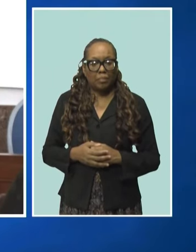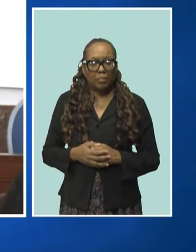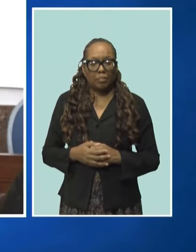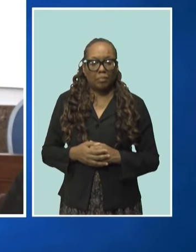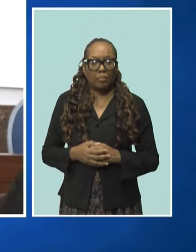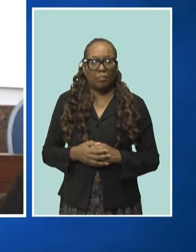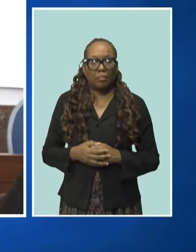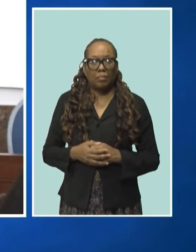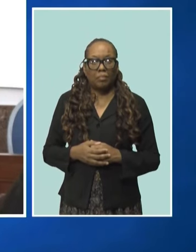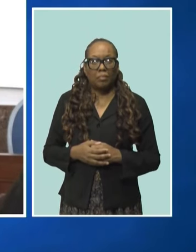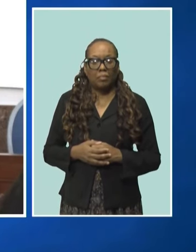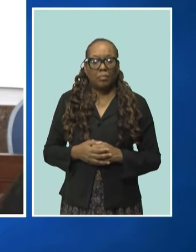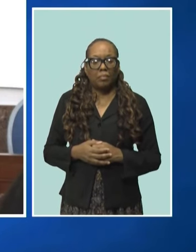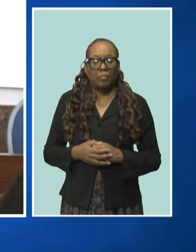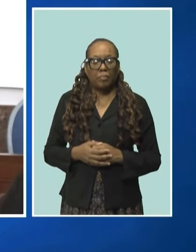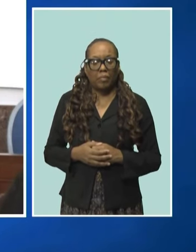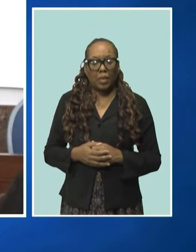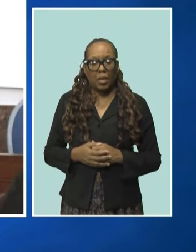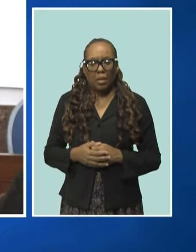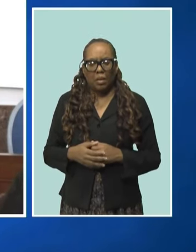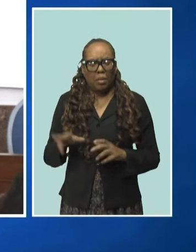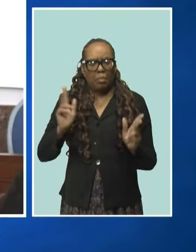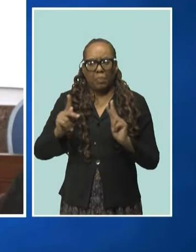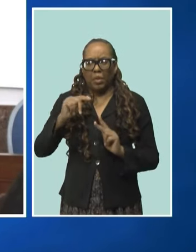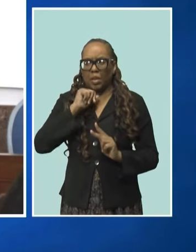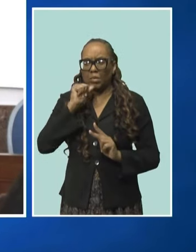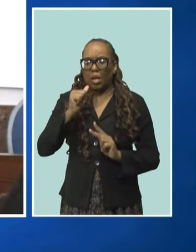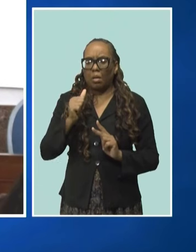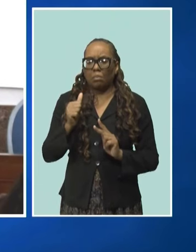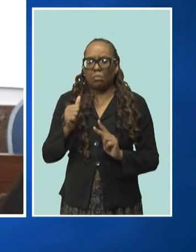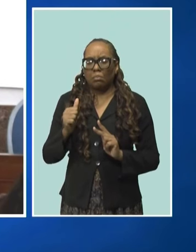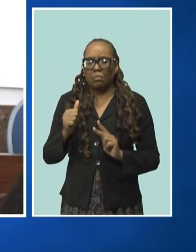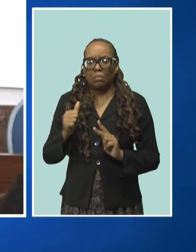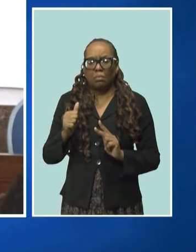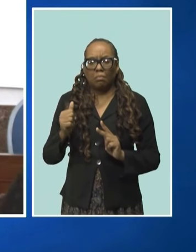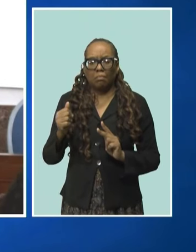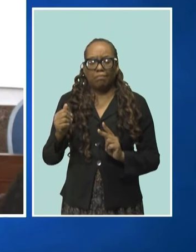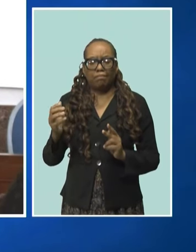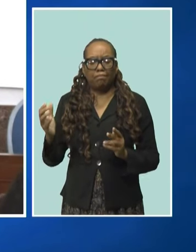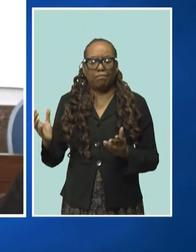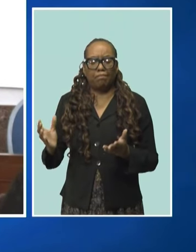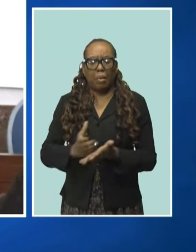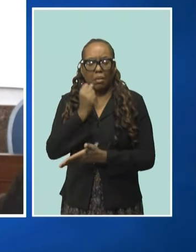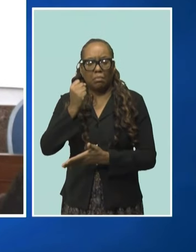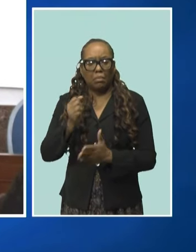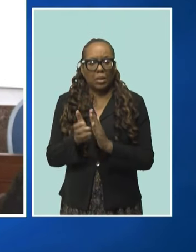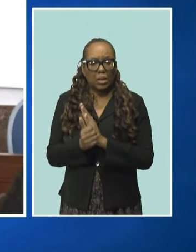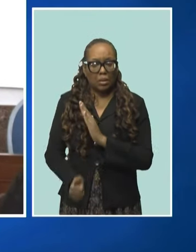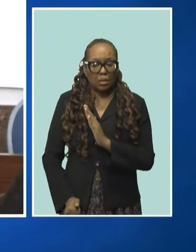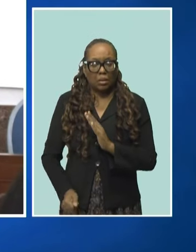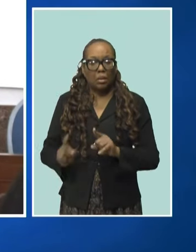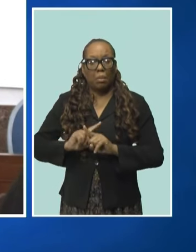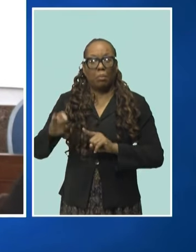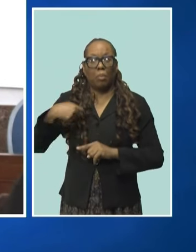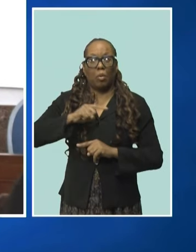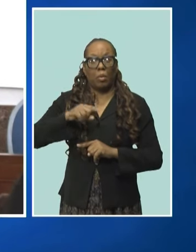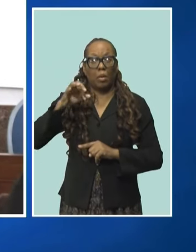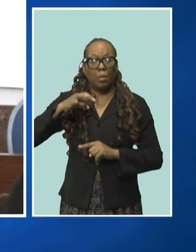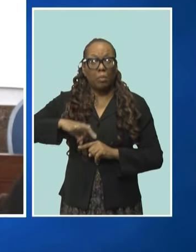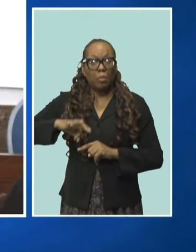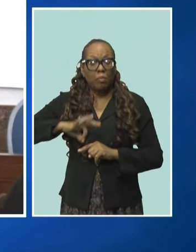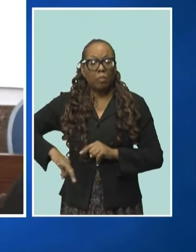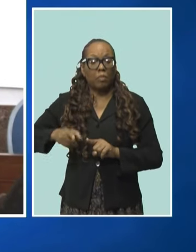just pop out of the sky? And I understand the natural inclination for those who have benefited from a system that is based